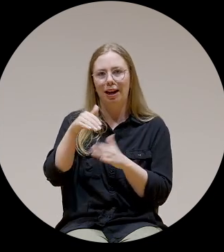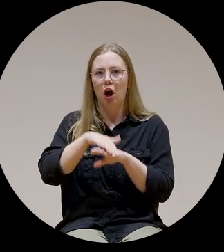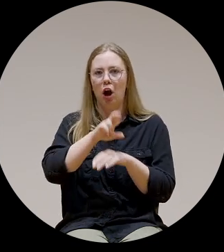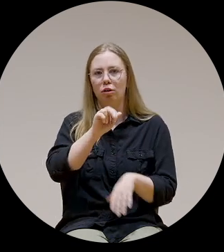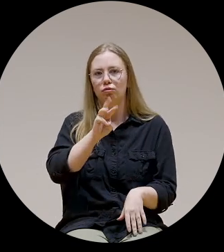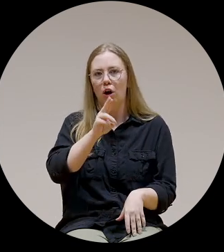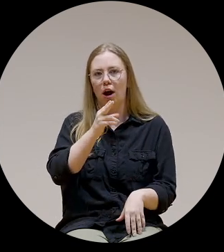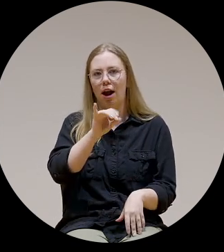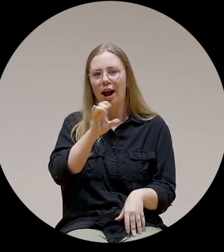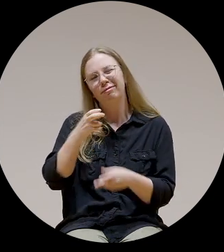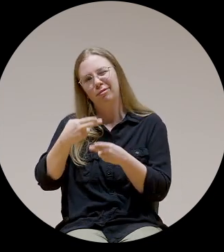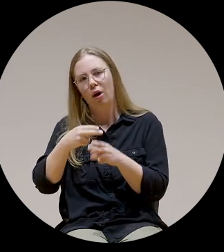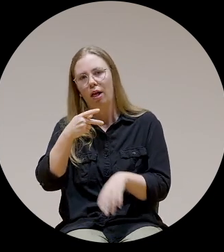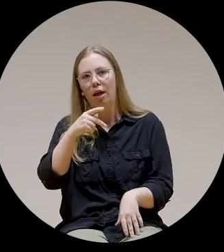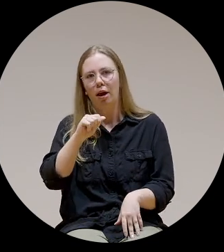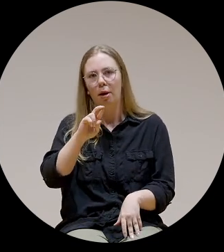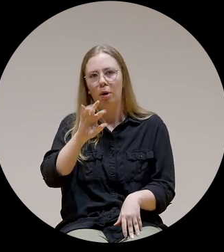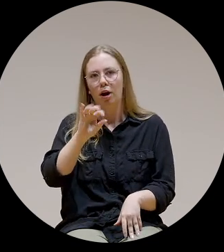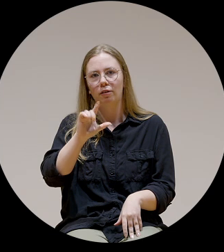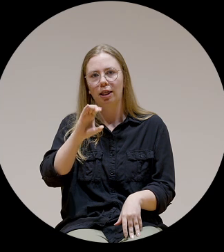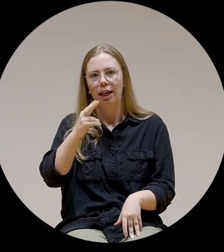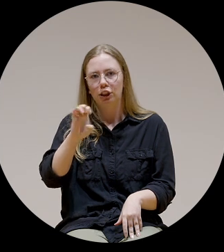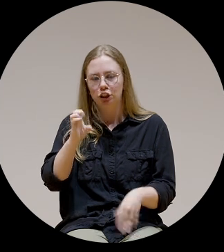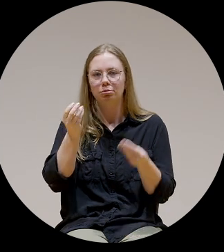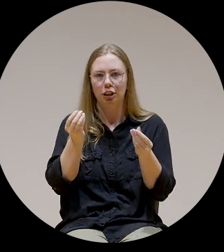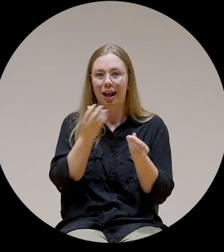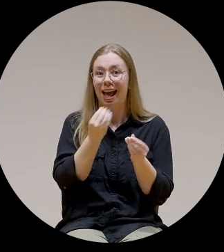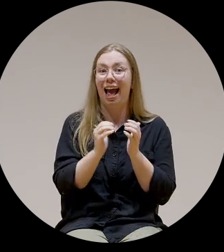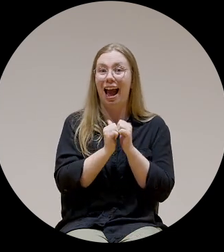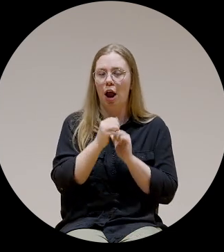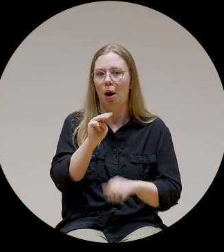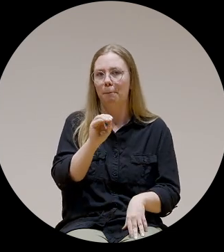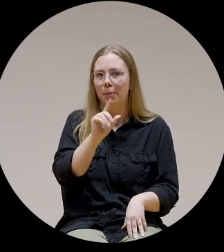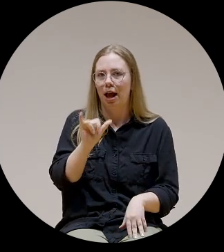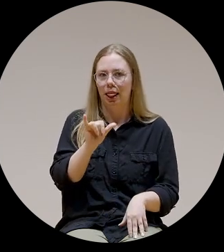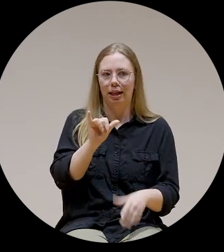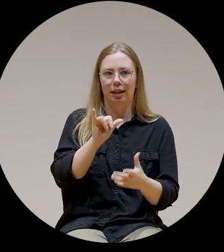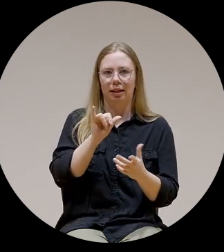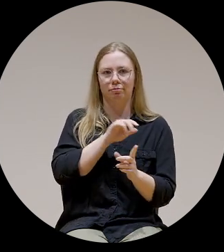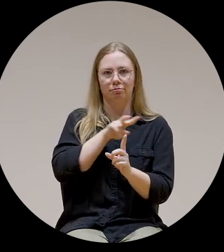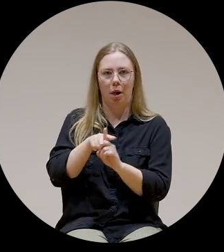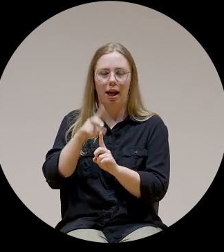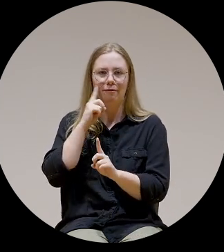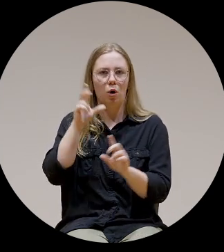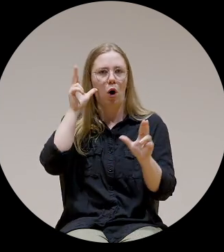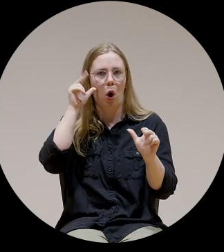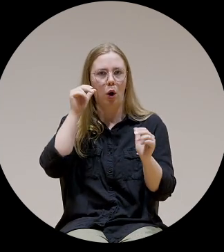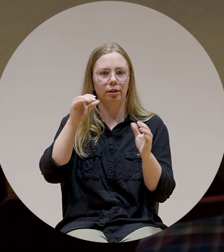sometimes called parfleche, materials, and how Molly has communicated that specifically into the horse on the far left